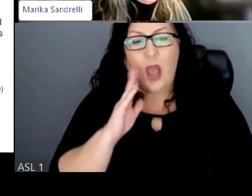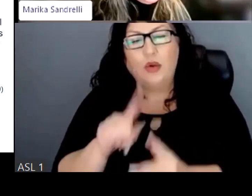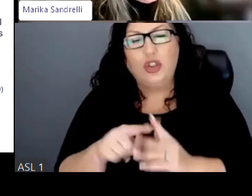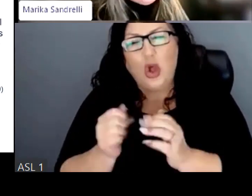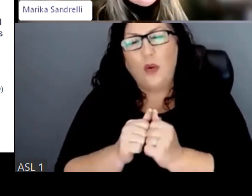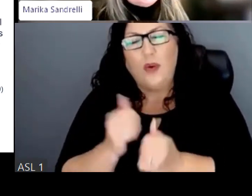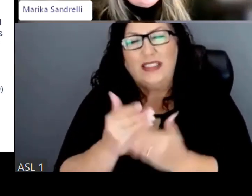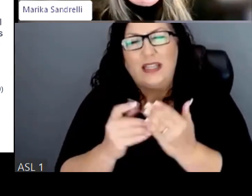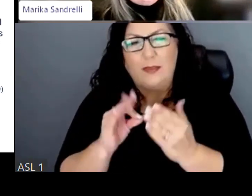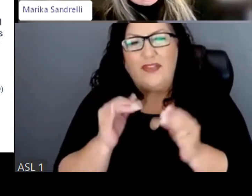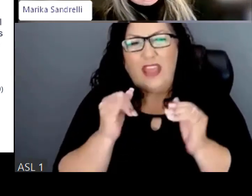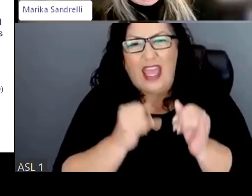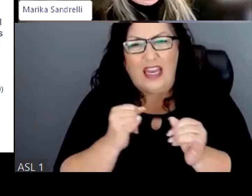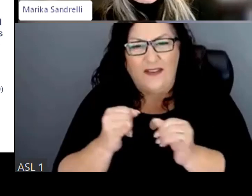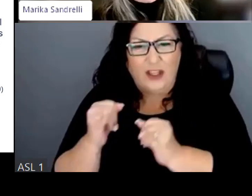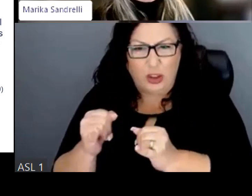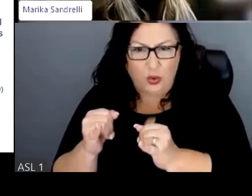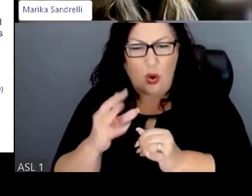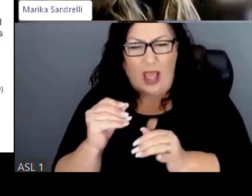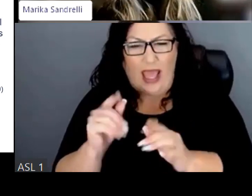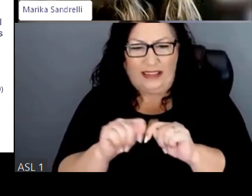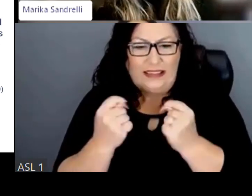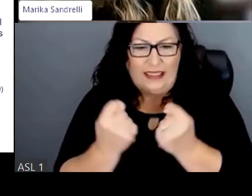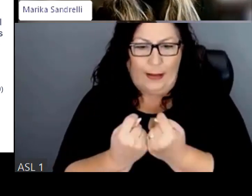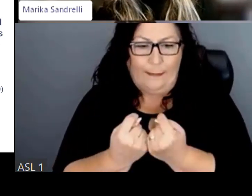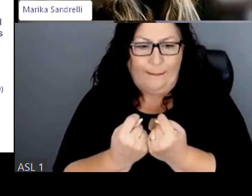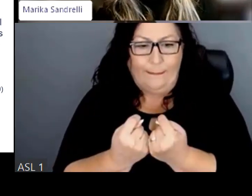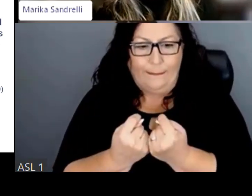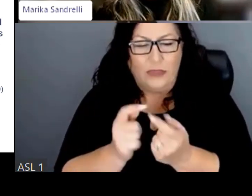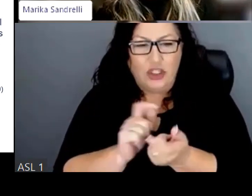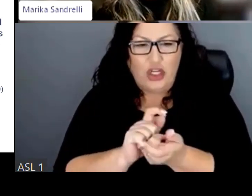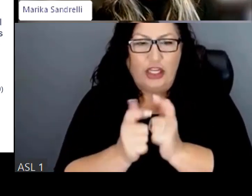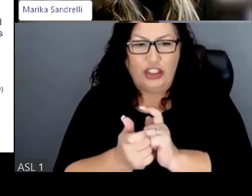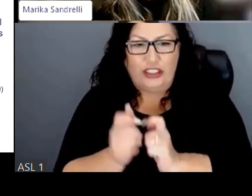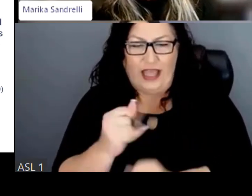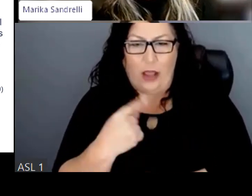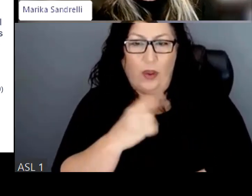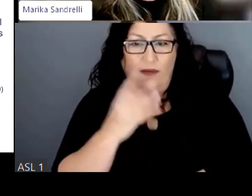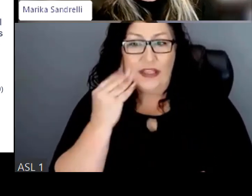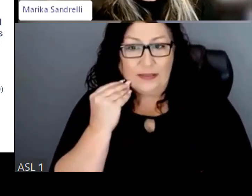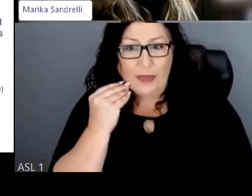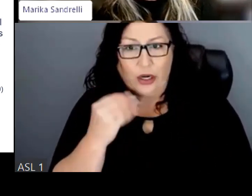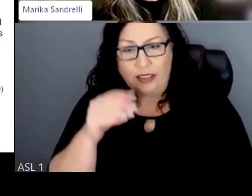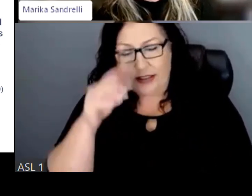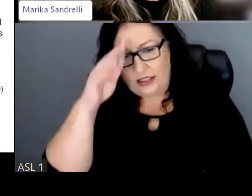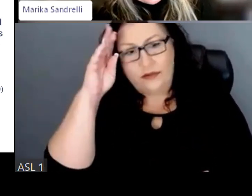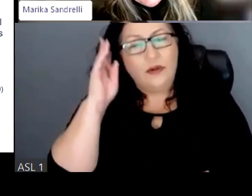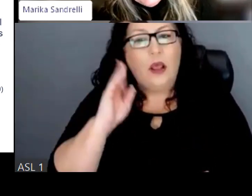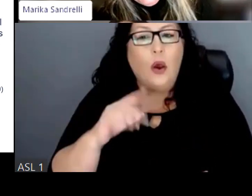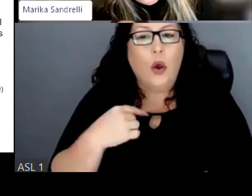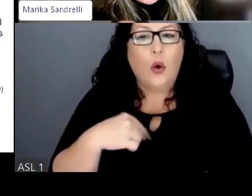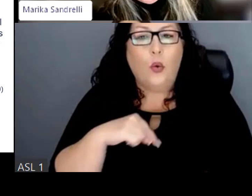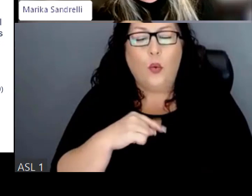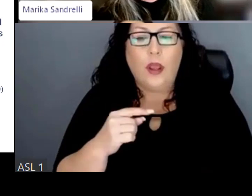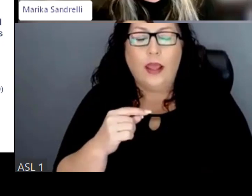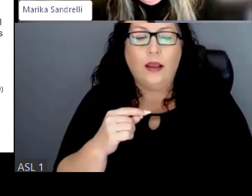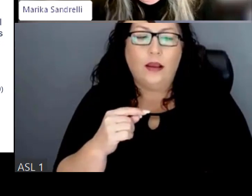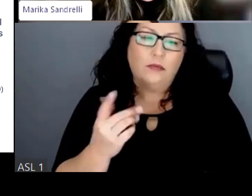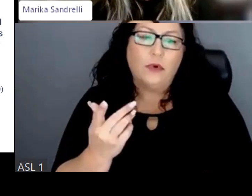So I'm going to start with some of the individual and team changes that we've experienced.